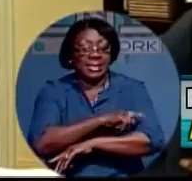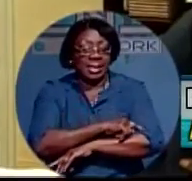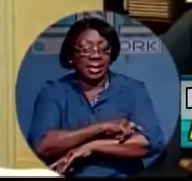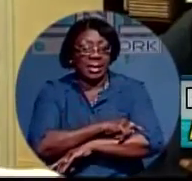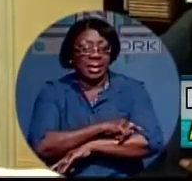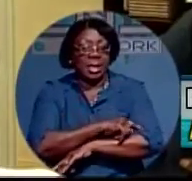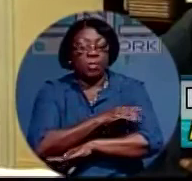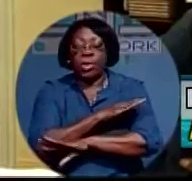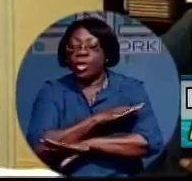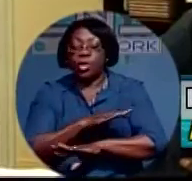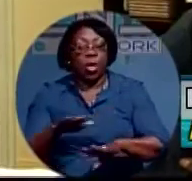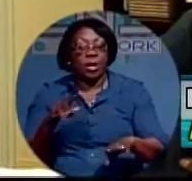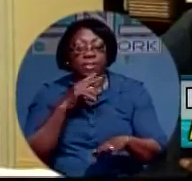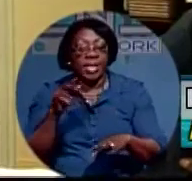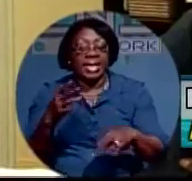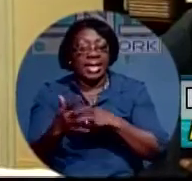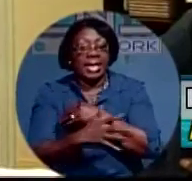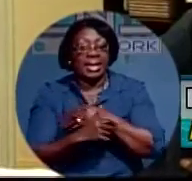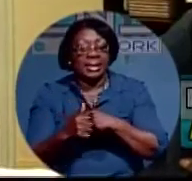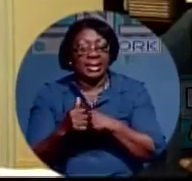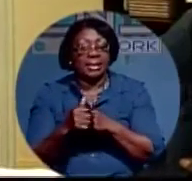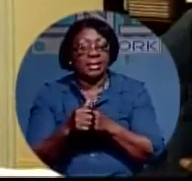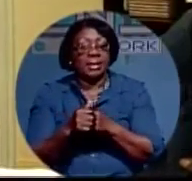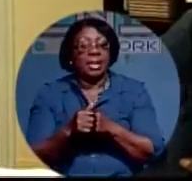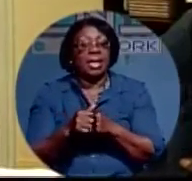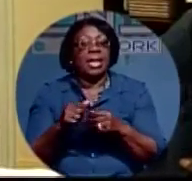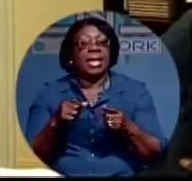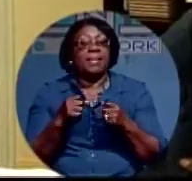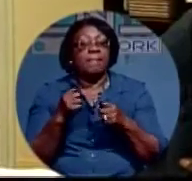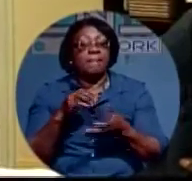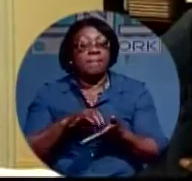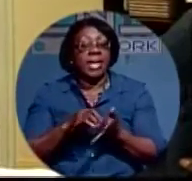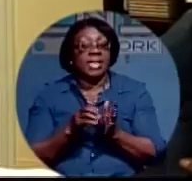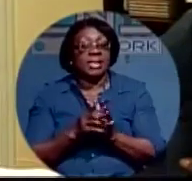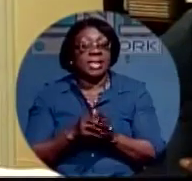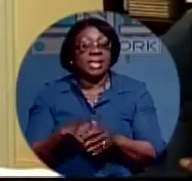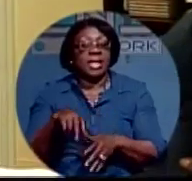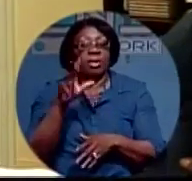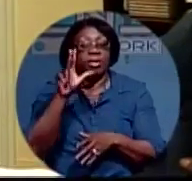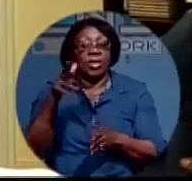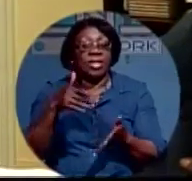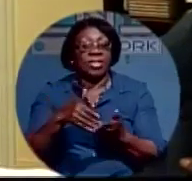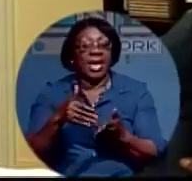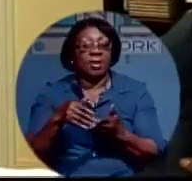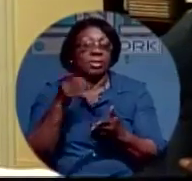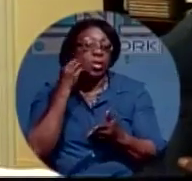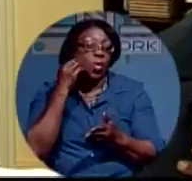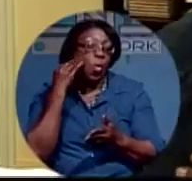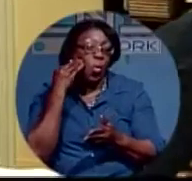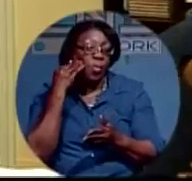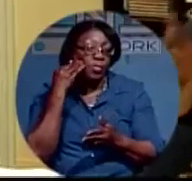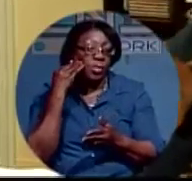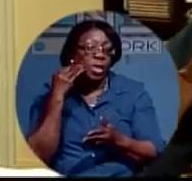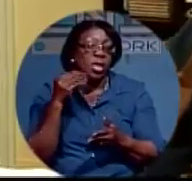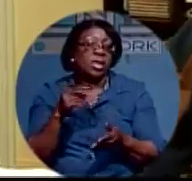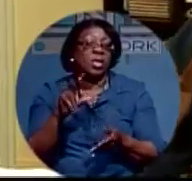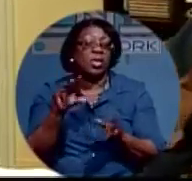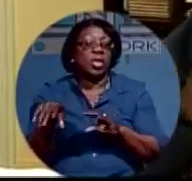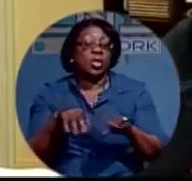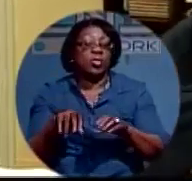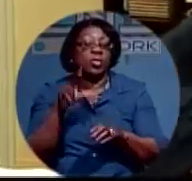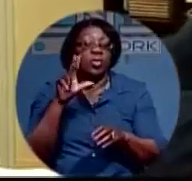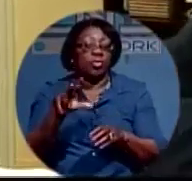obviously not collected. It means immediately, if that's 3,000 homes, that we are already those 3,000